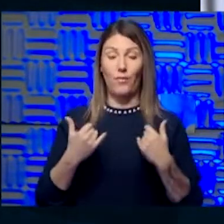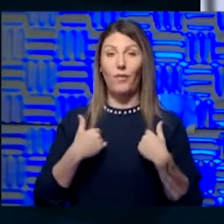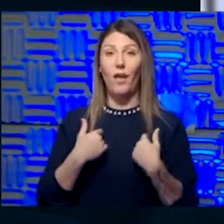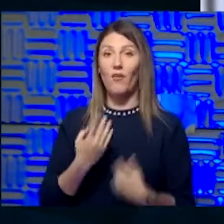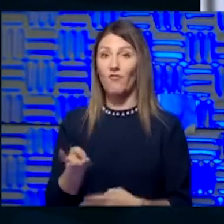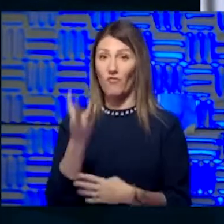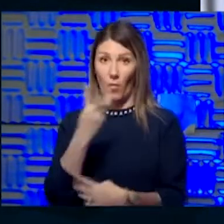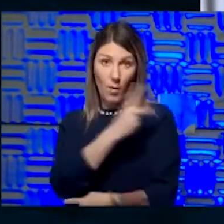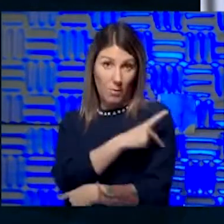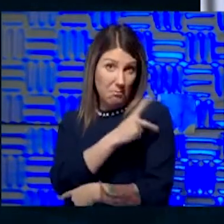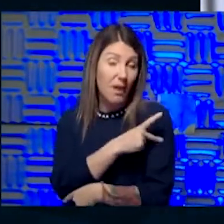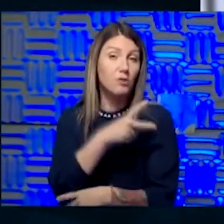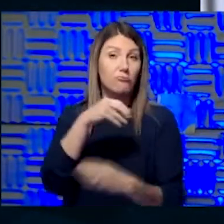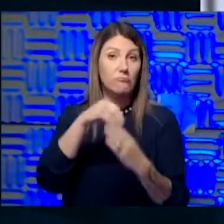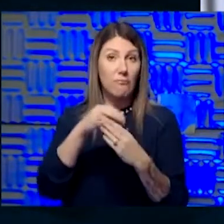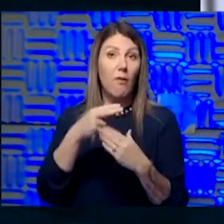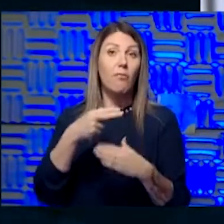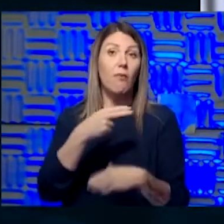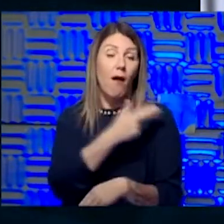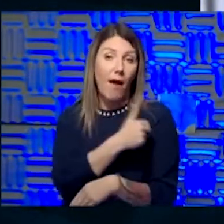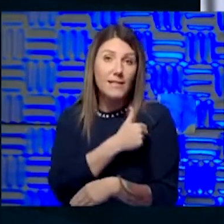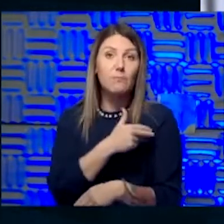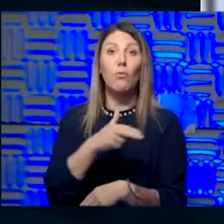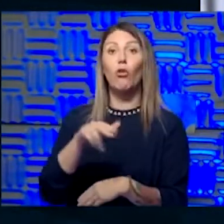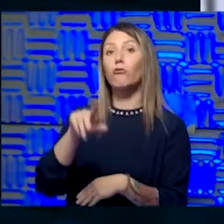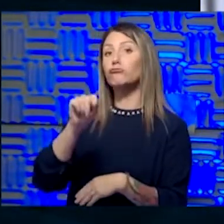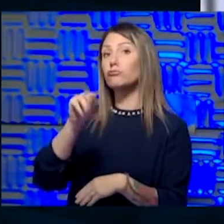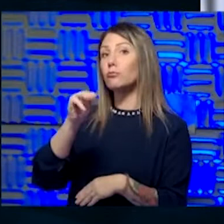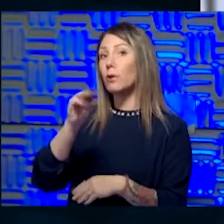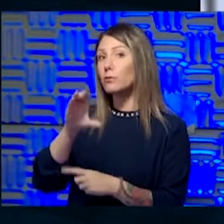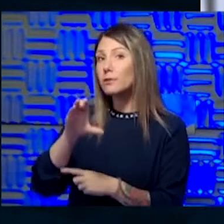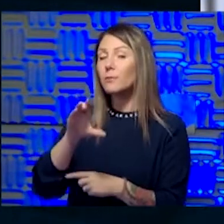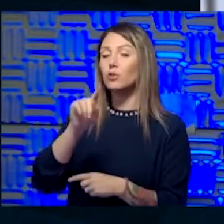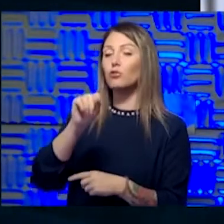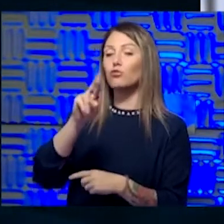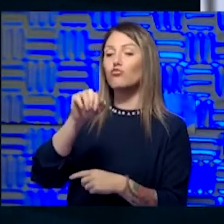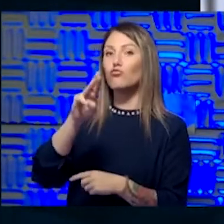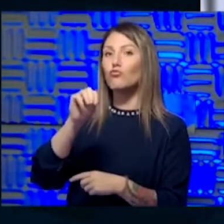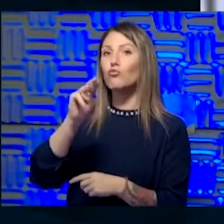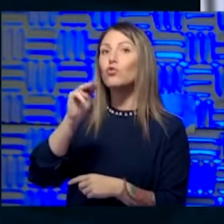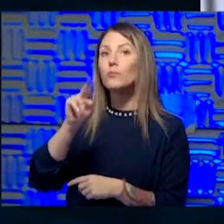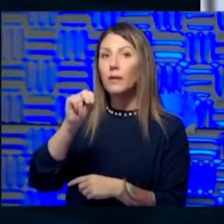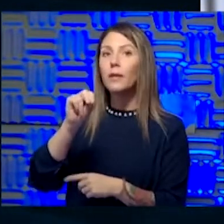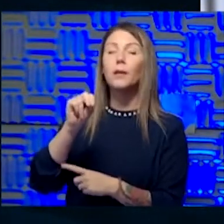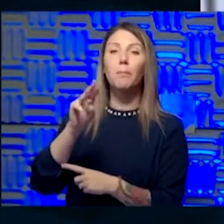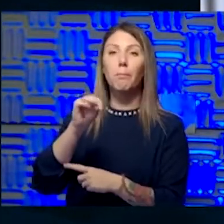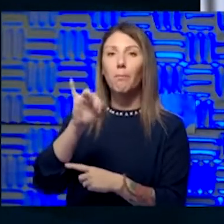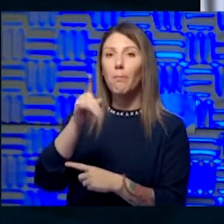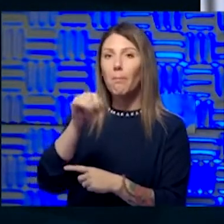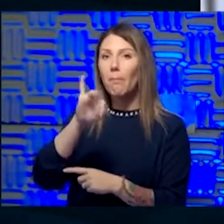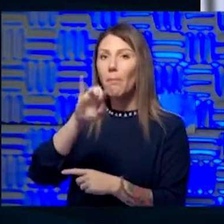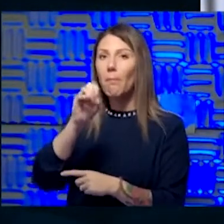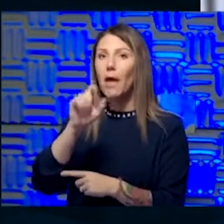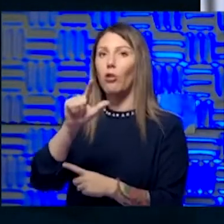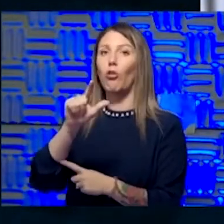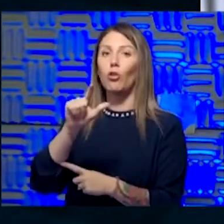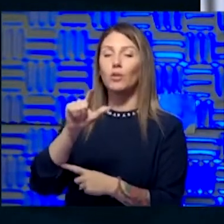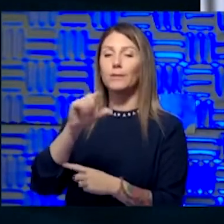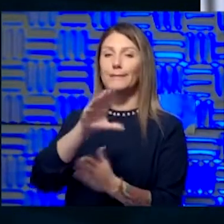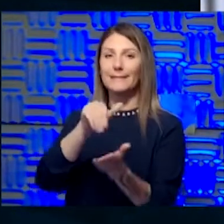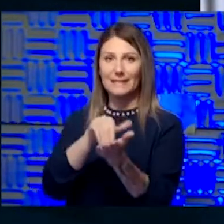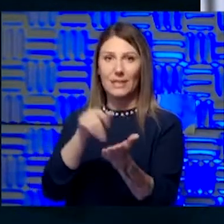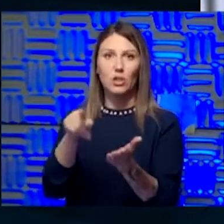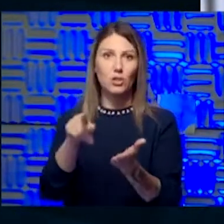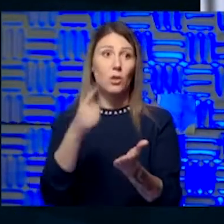in the hospital here at Truman. We've trended down a bit. We were at a peak of 12 last Tuesday.